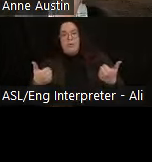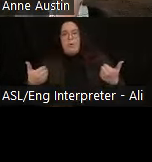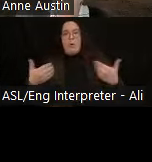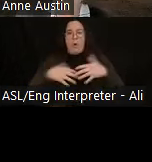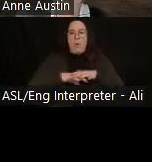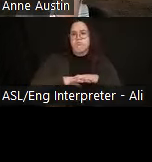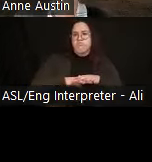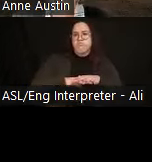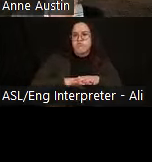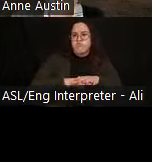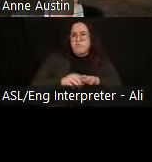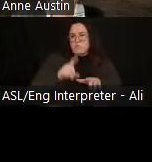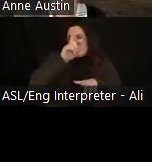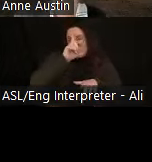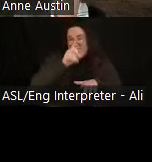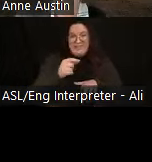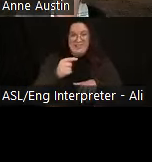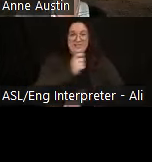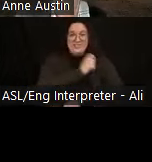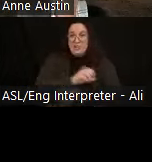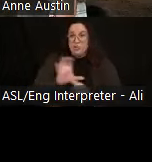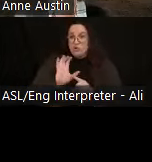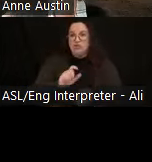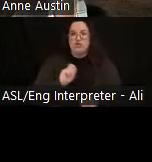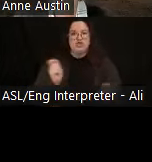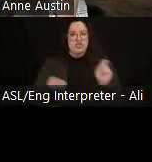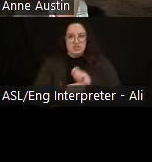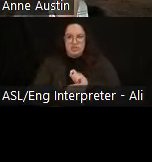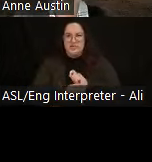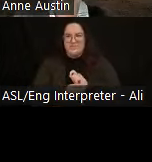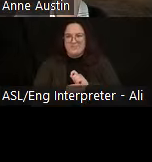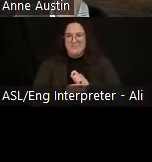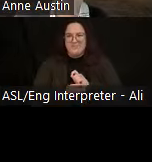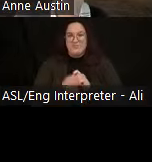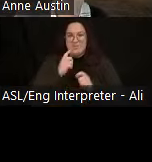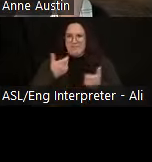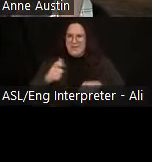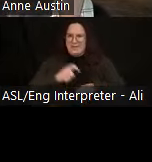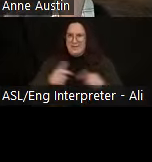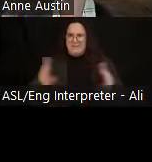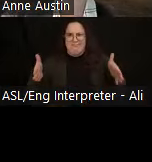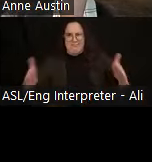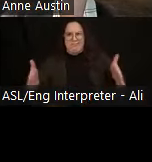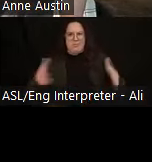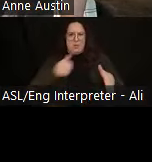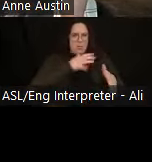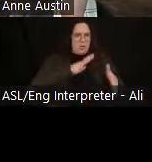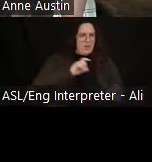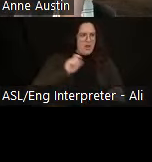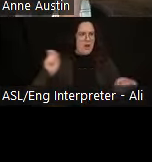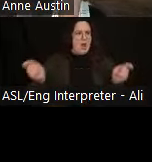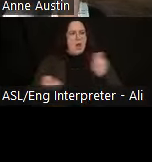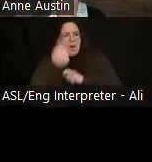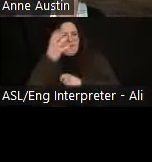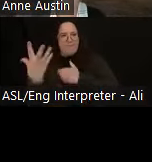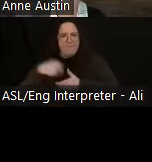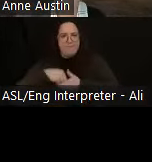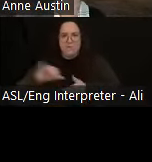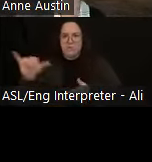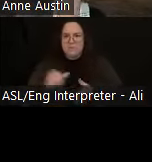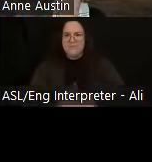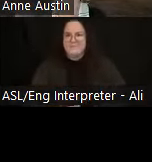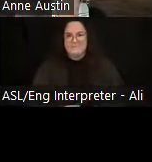likely shifted in its norms across this huge, vast period of Egyptian civilization. Now, this